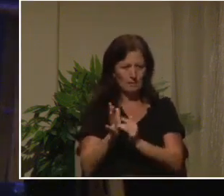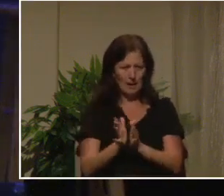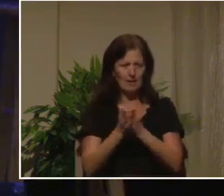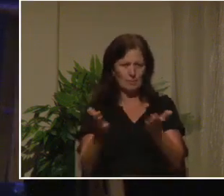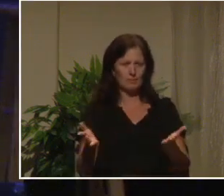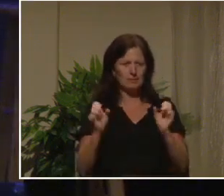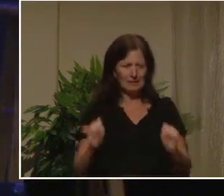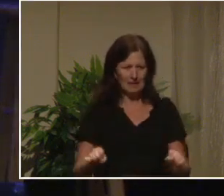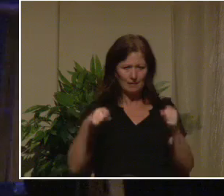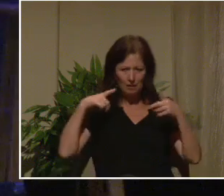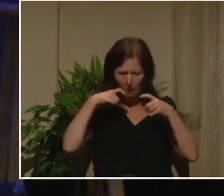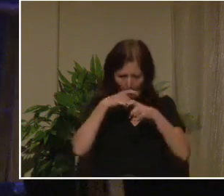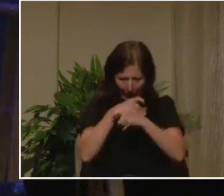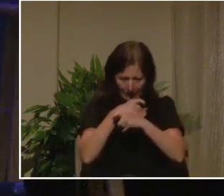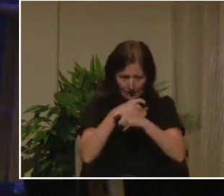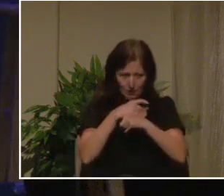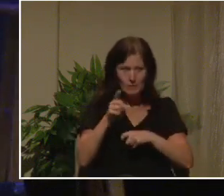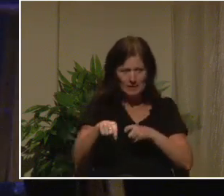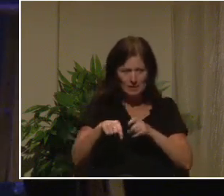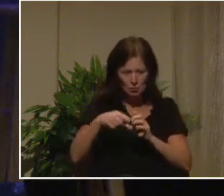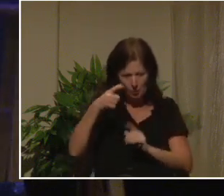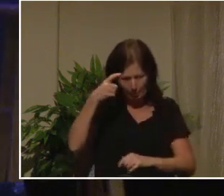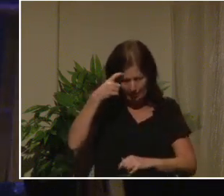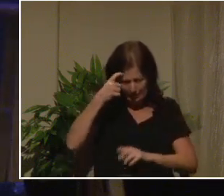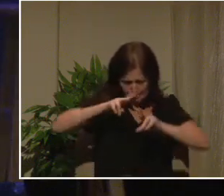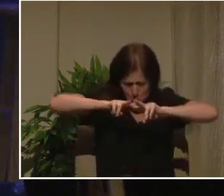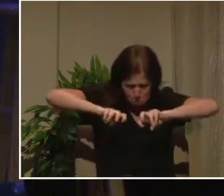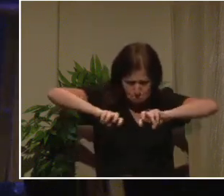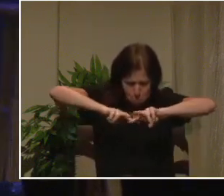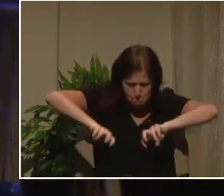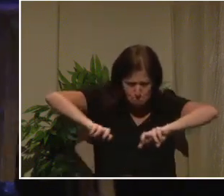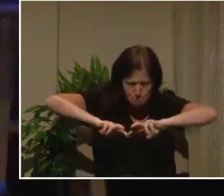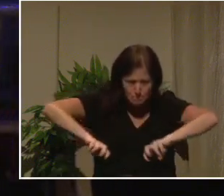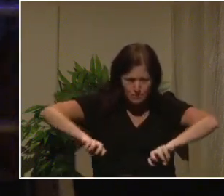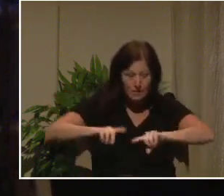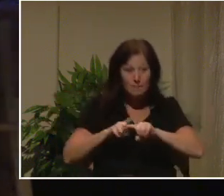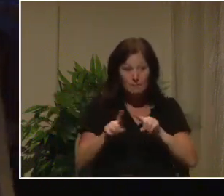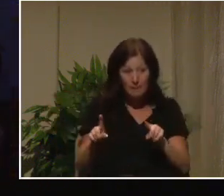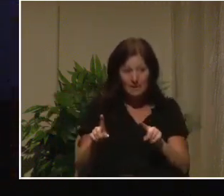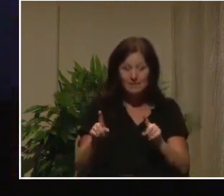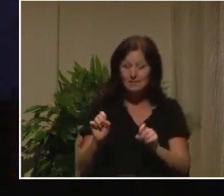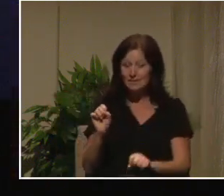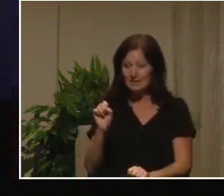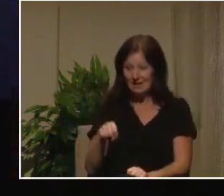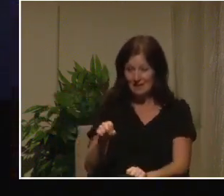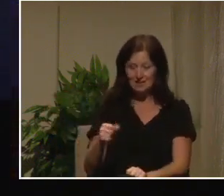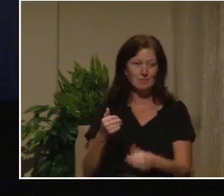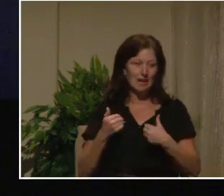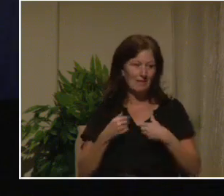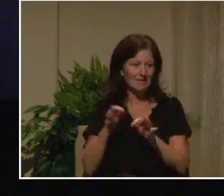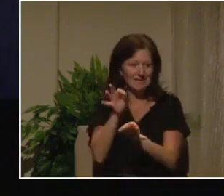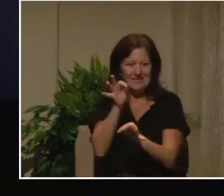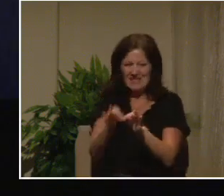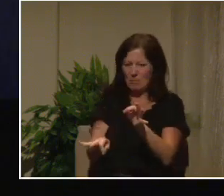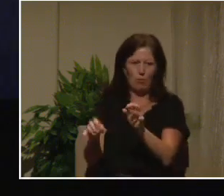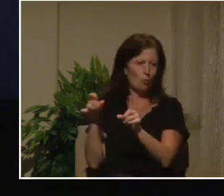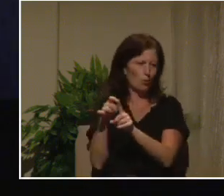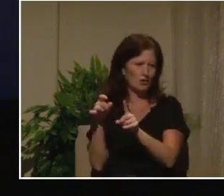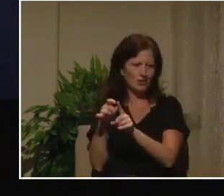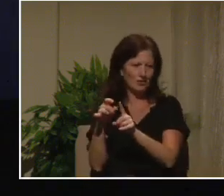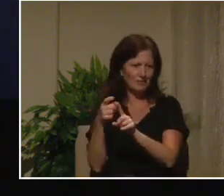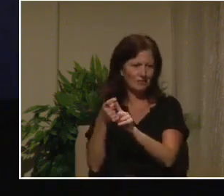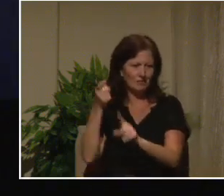through. But what he is saying is there is a simple word from God that comes up through the